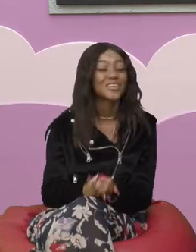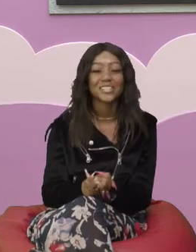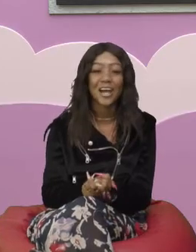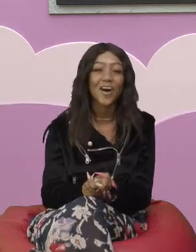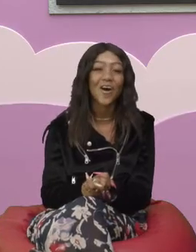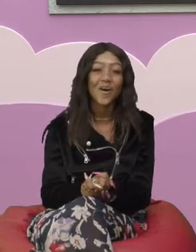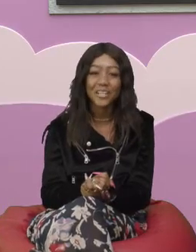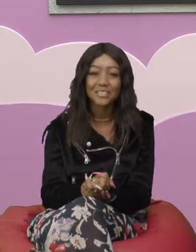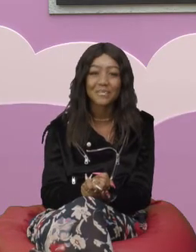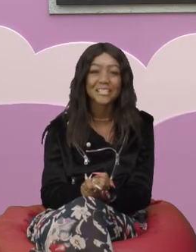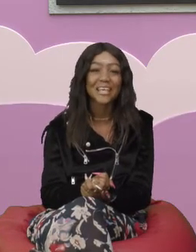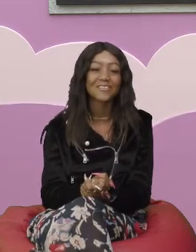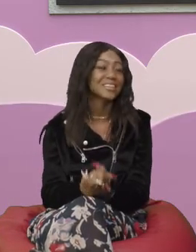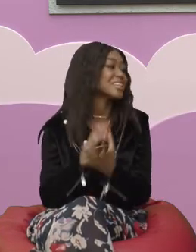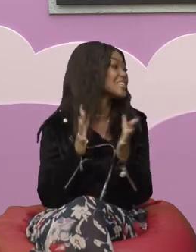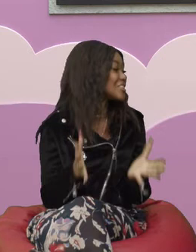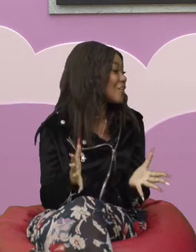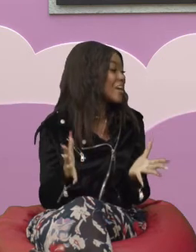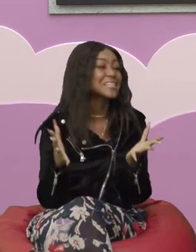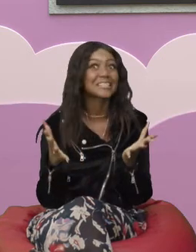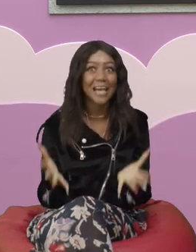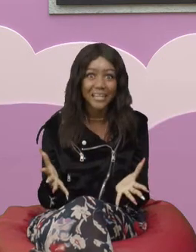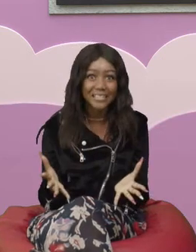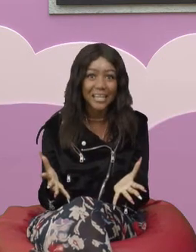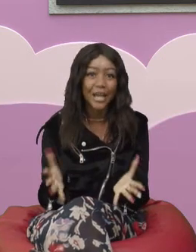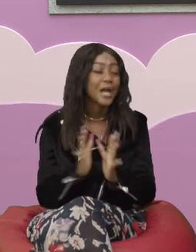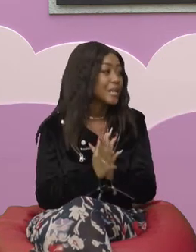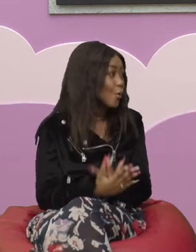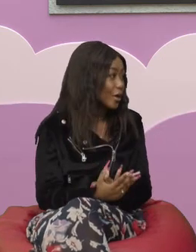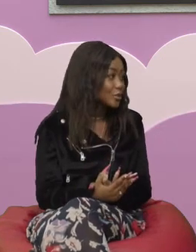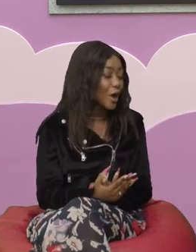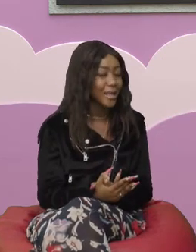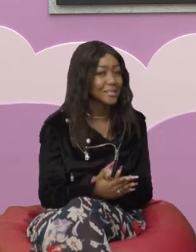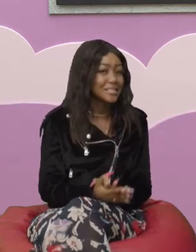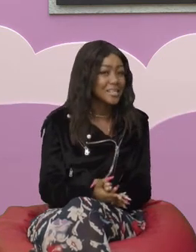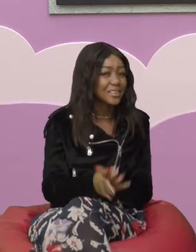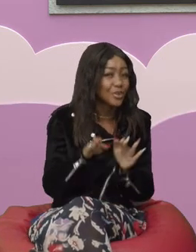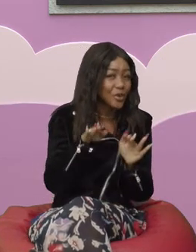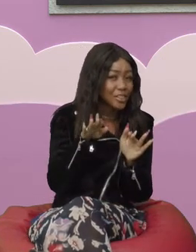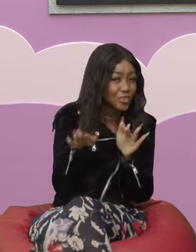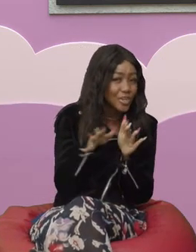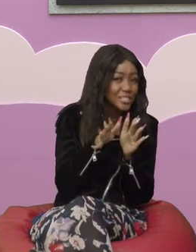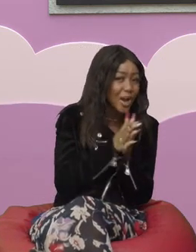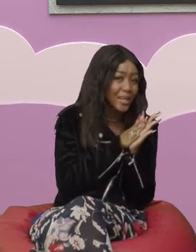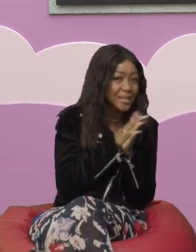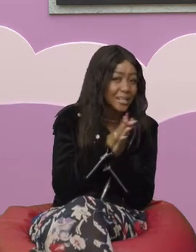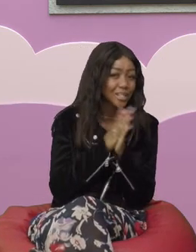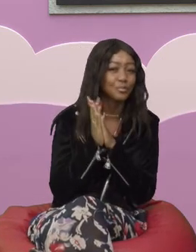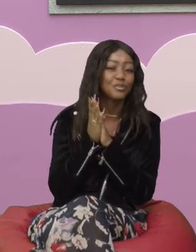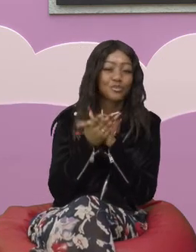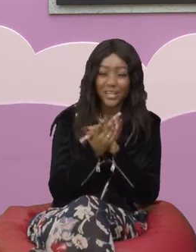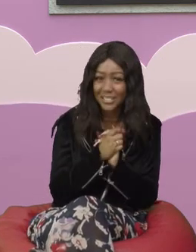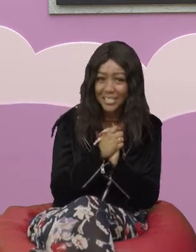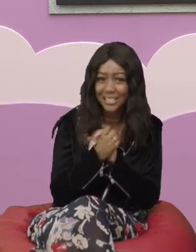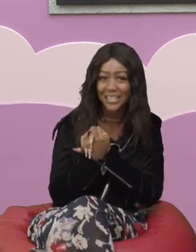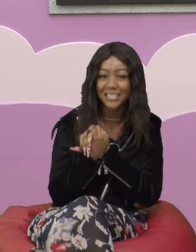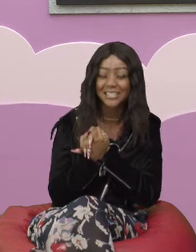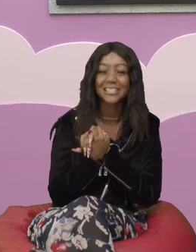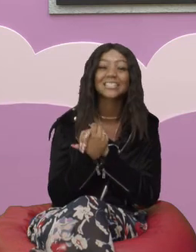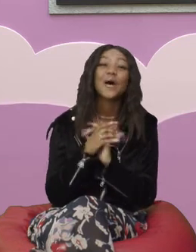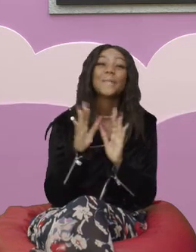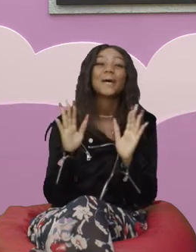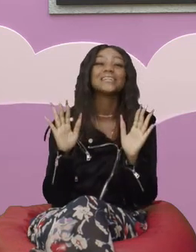Mosha always makes everything so exciting. Now wait, I can see that the grade 3s are getting a little bit restless in their